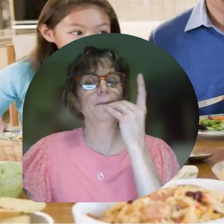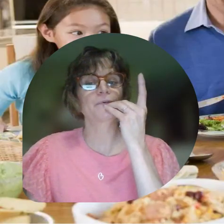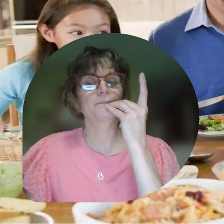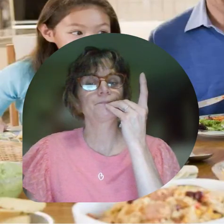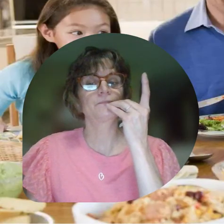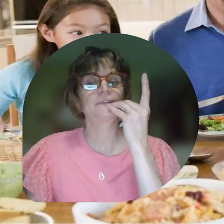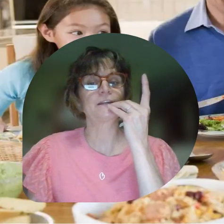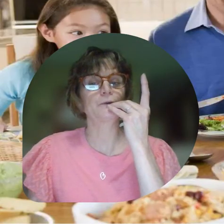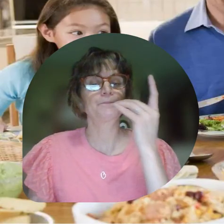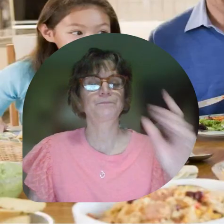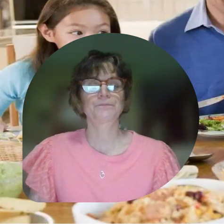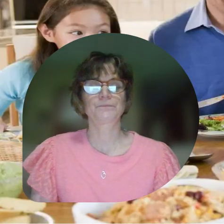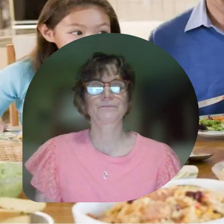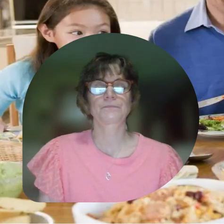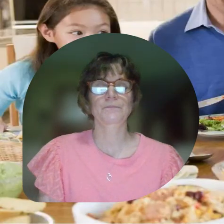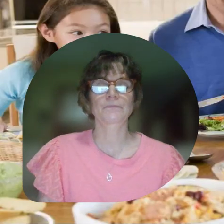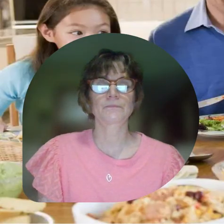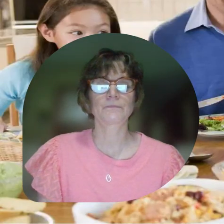or supper. Dinner.